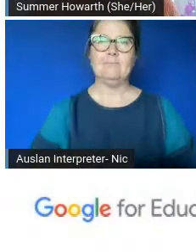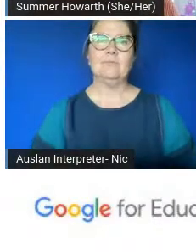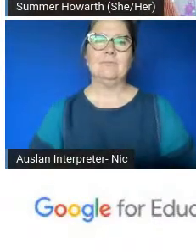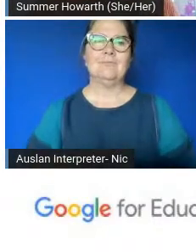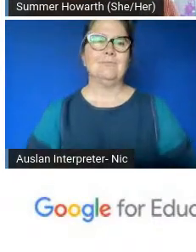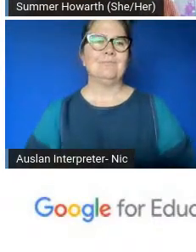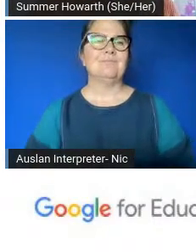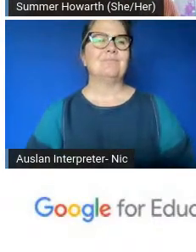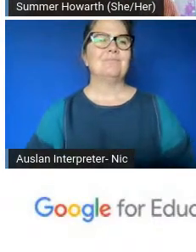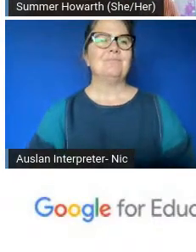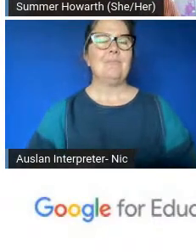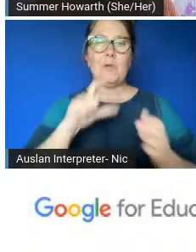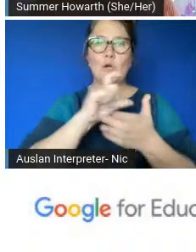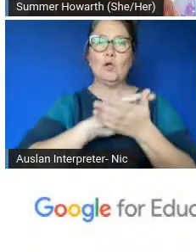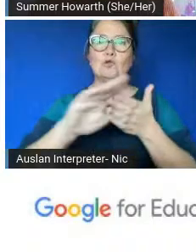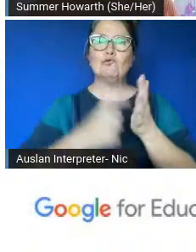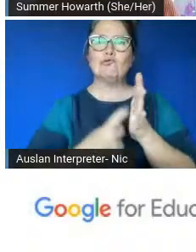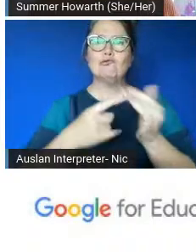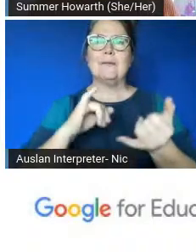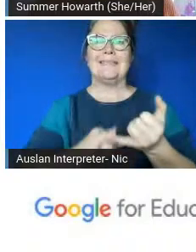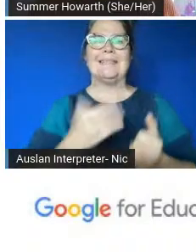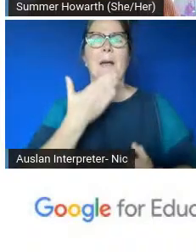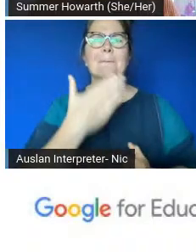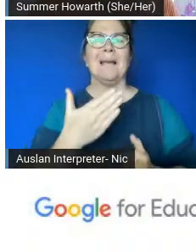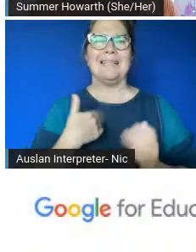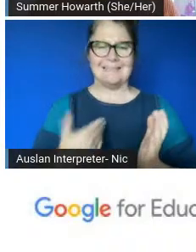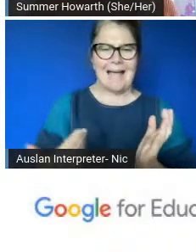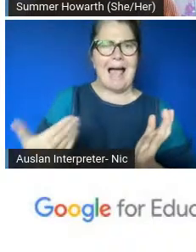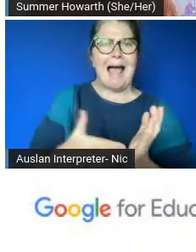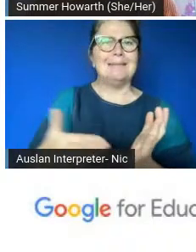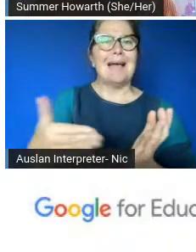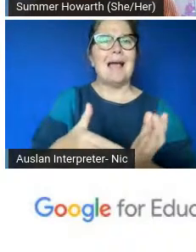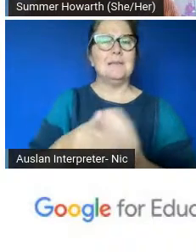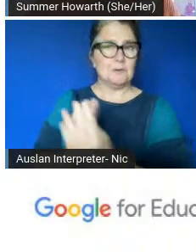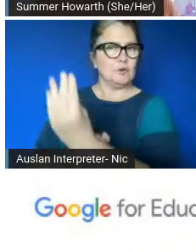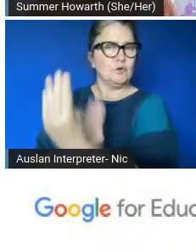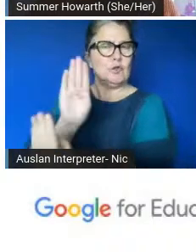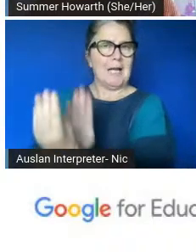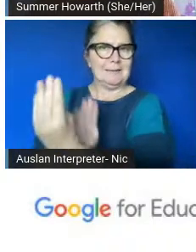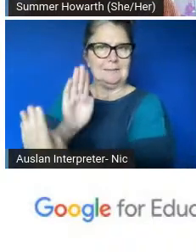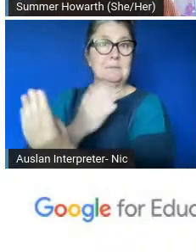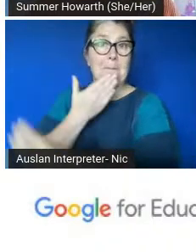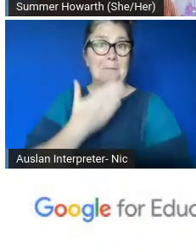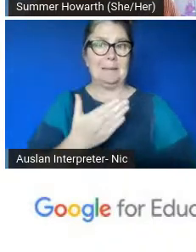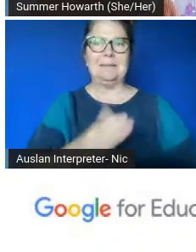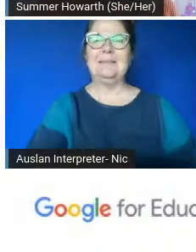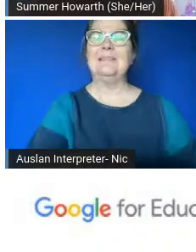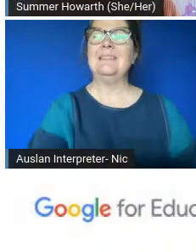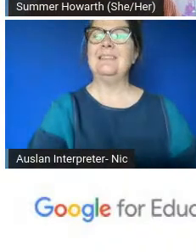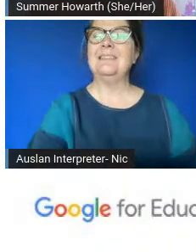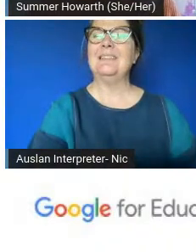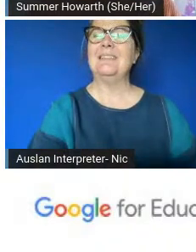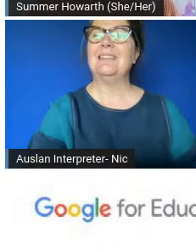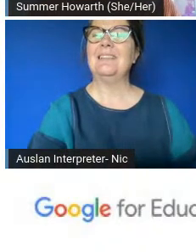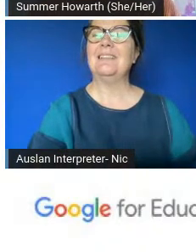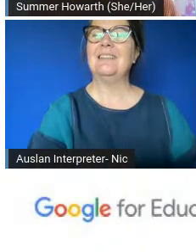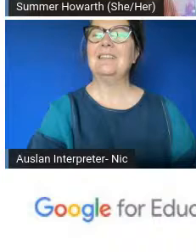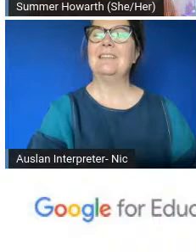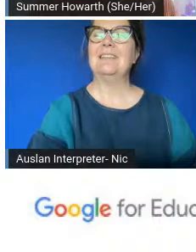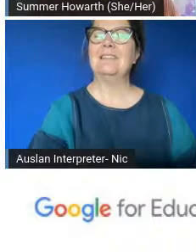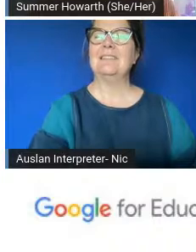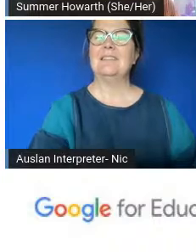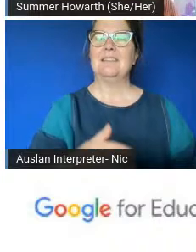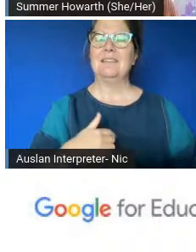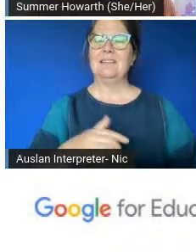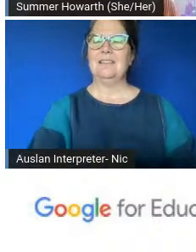please feel free to keep adding things into the chat, but I'm just going to take us through the next part of our webinar